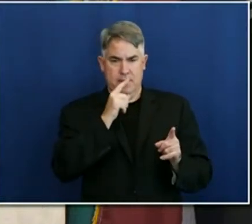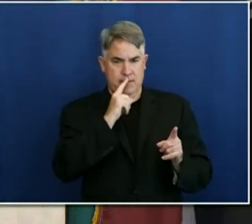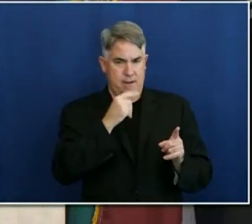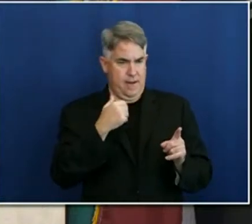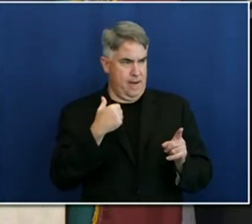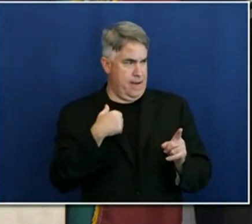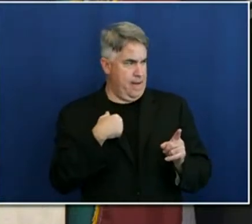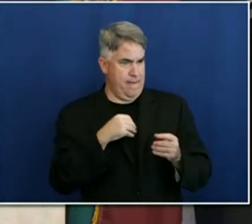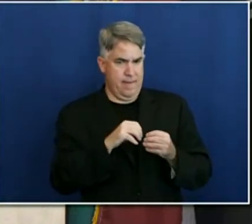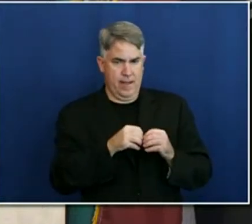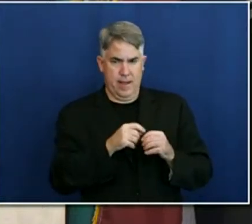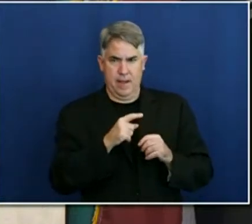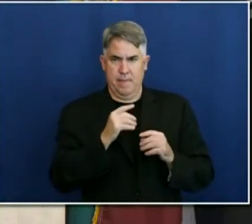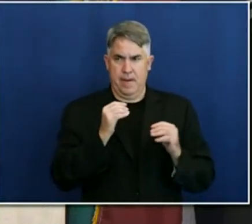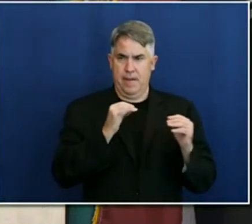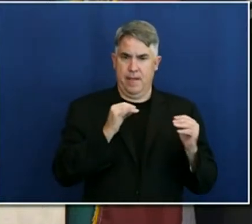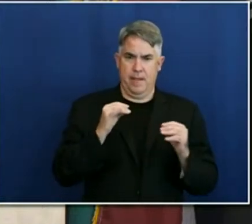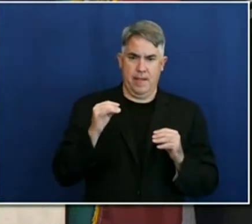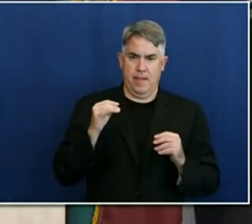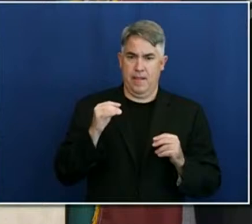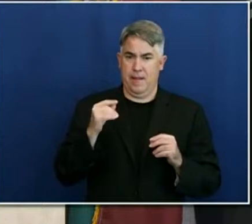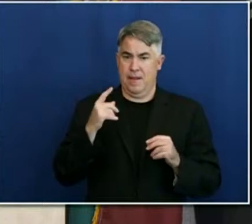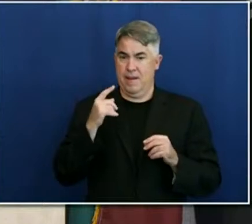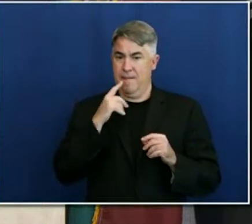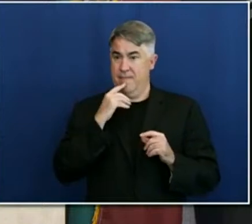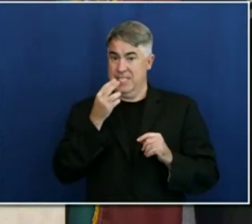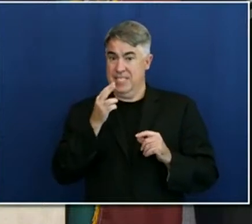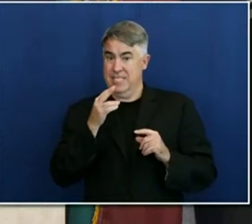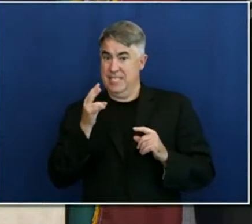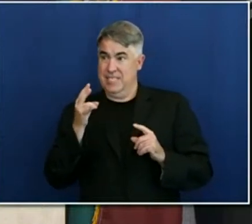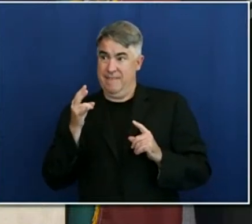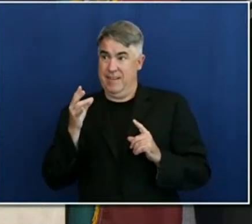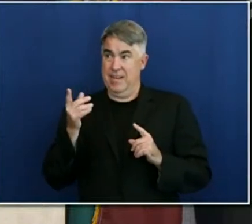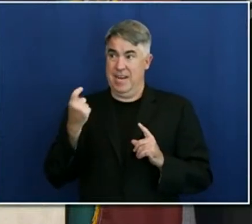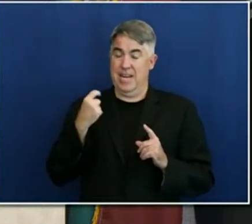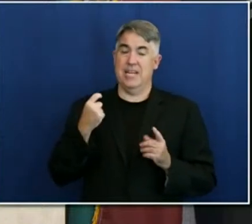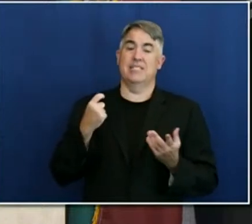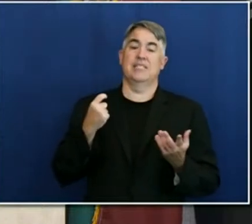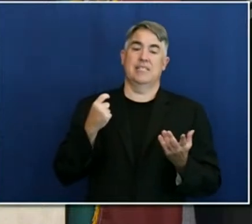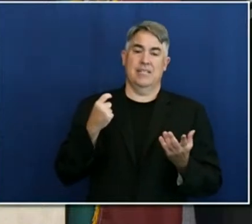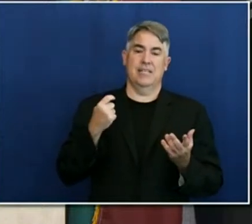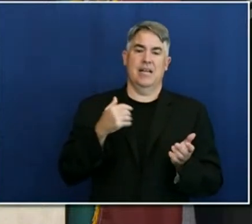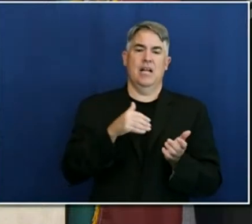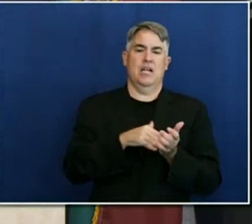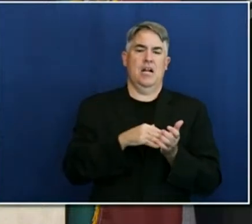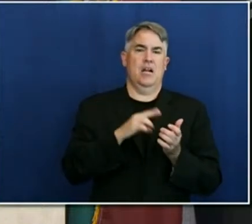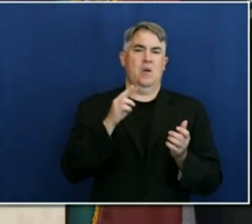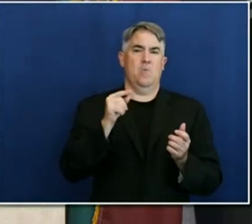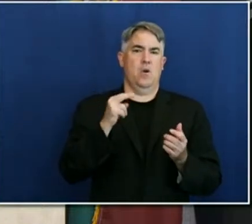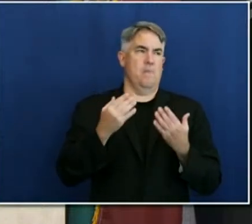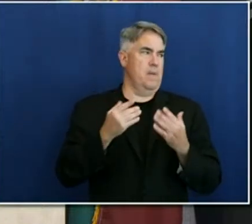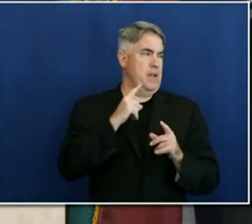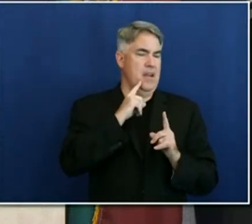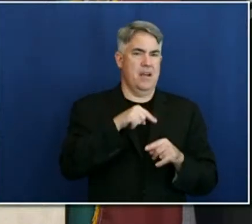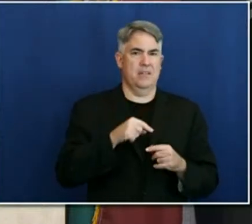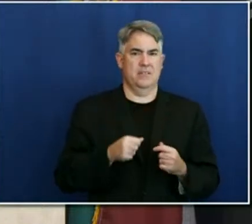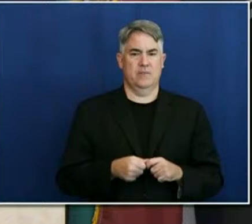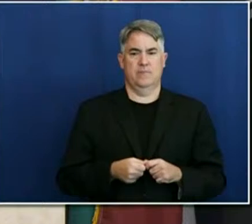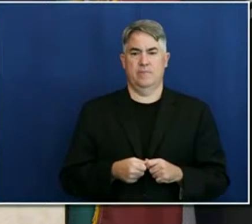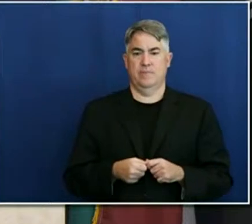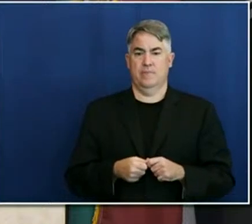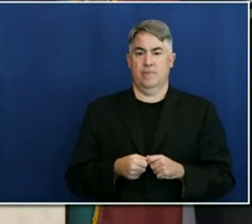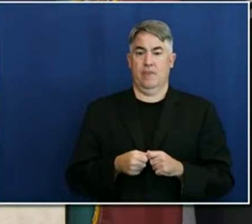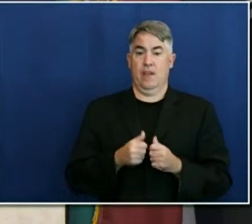we have them off just 16 and 17-year-olds there. And Dr. Wooten can speak to this, but there's also not every vaccine is